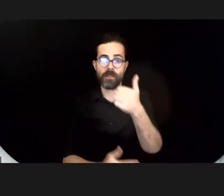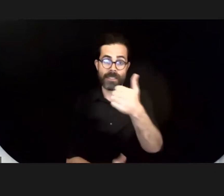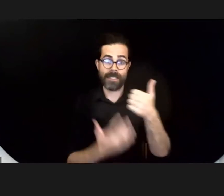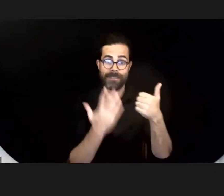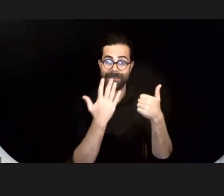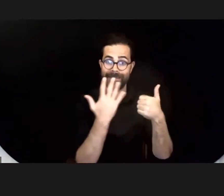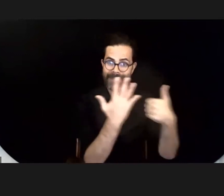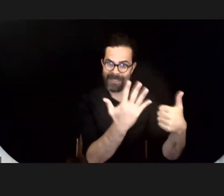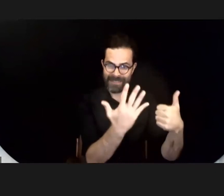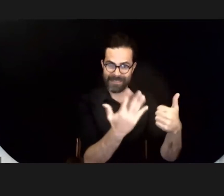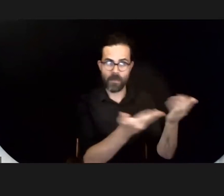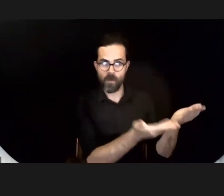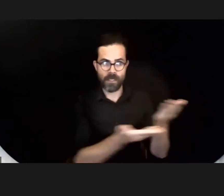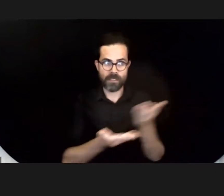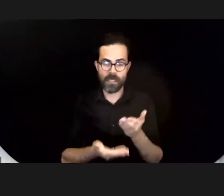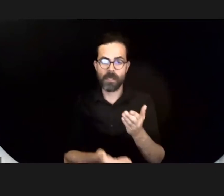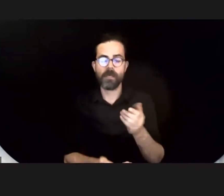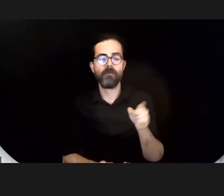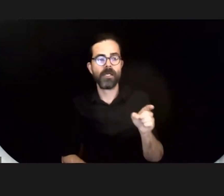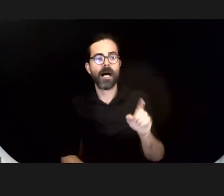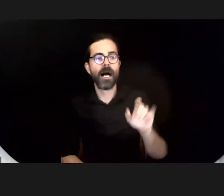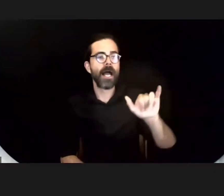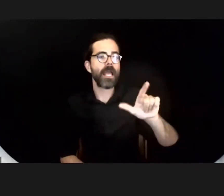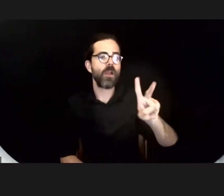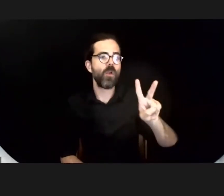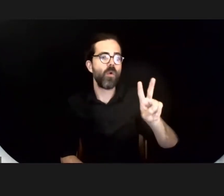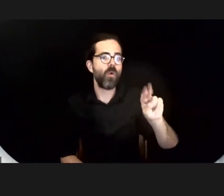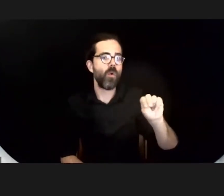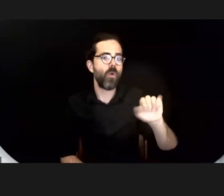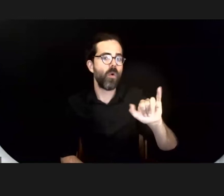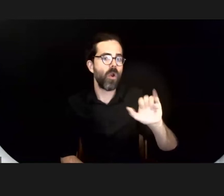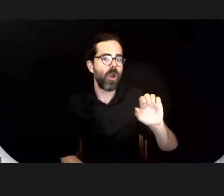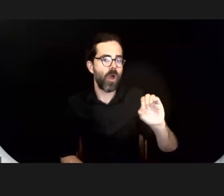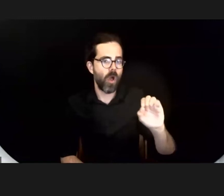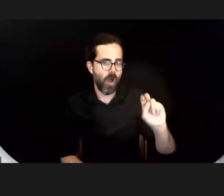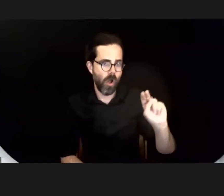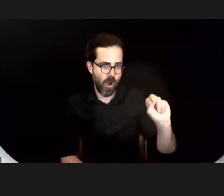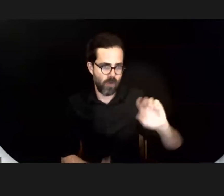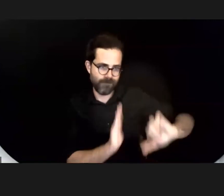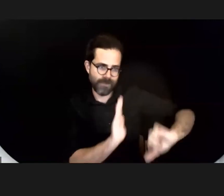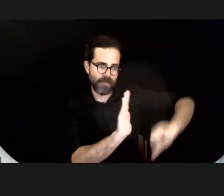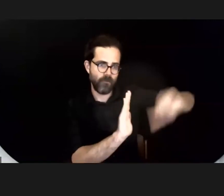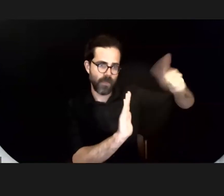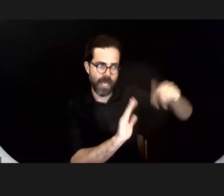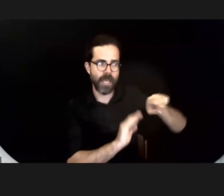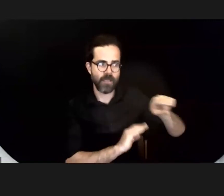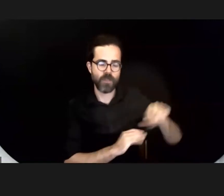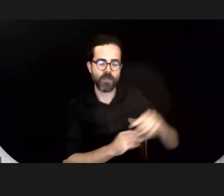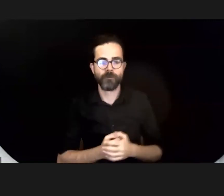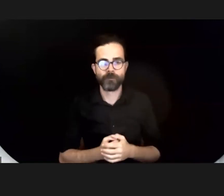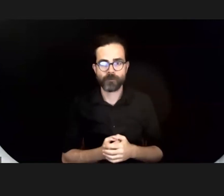Mobile Application certification in order to certify this part of our system. The last line